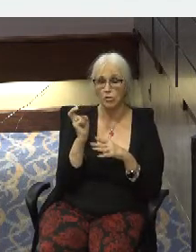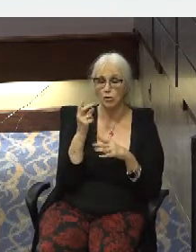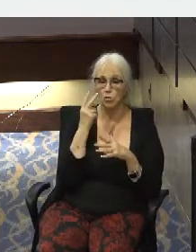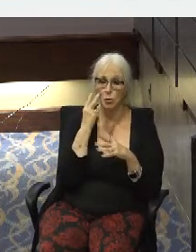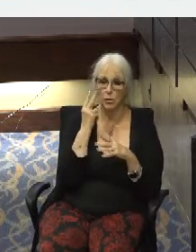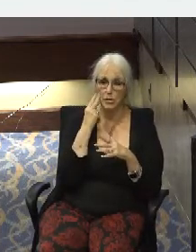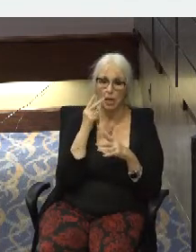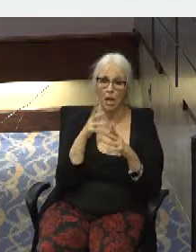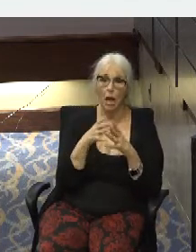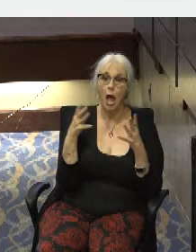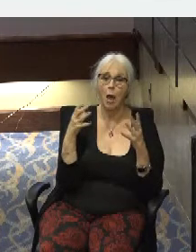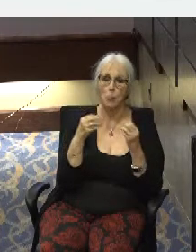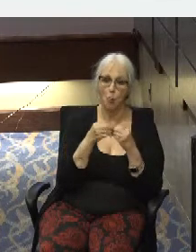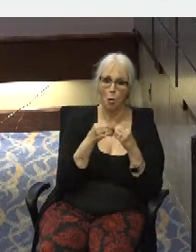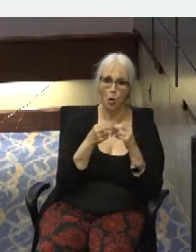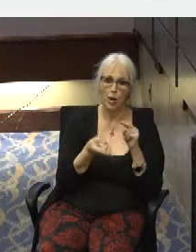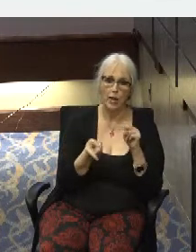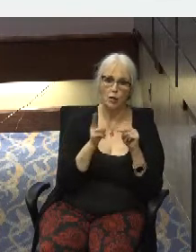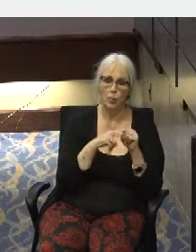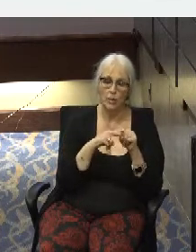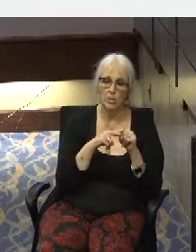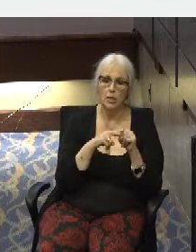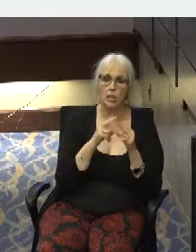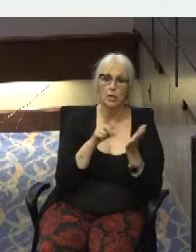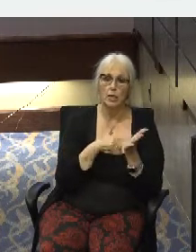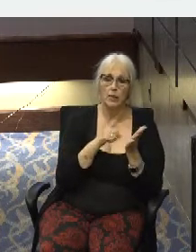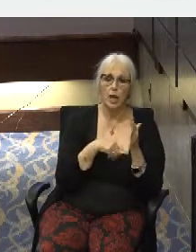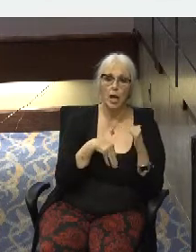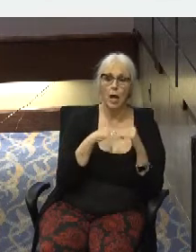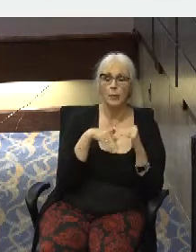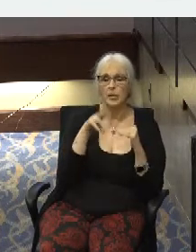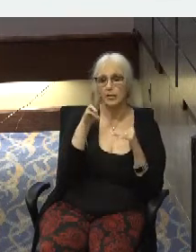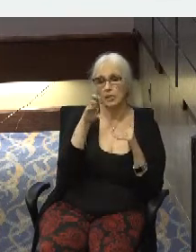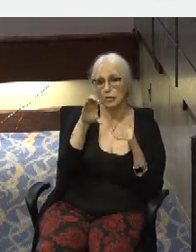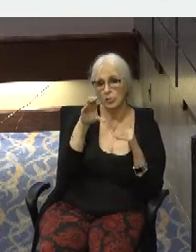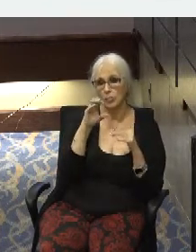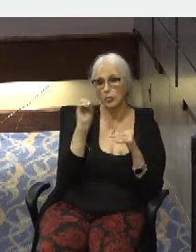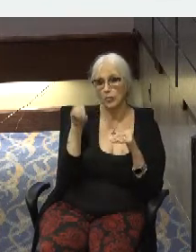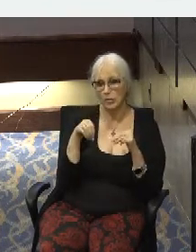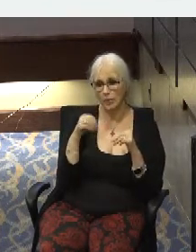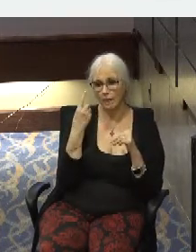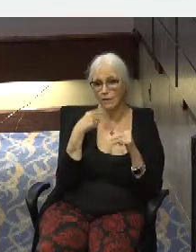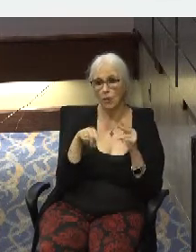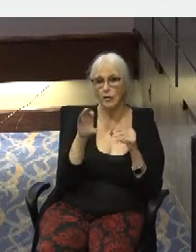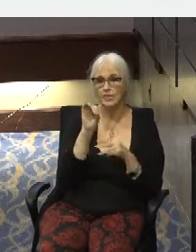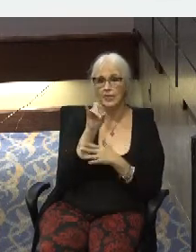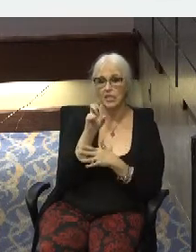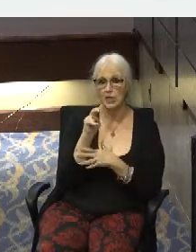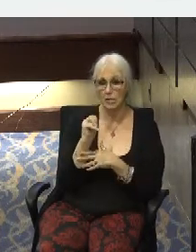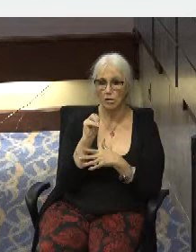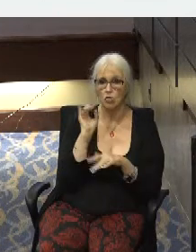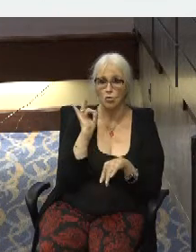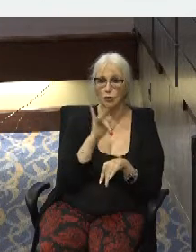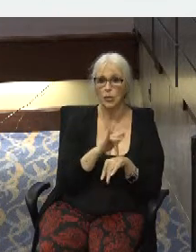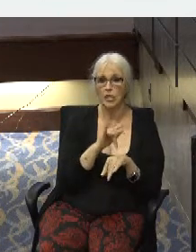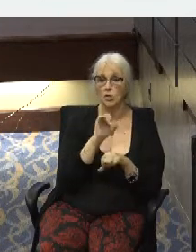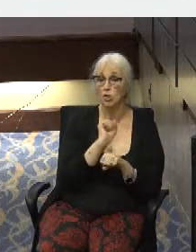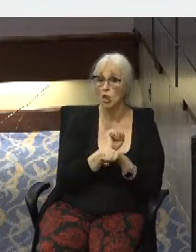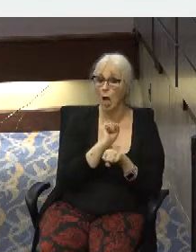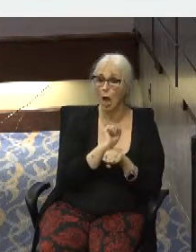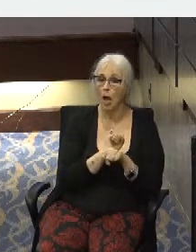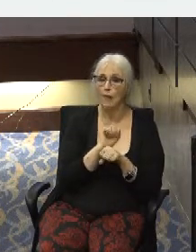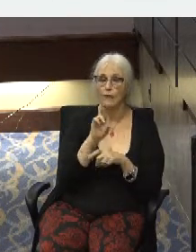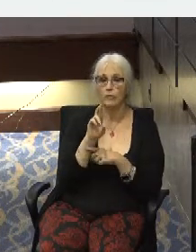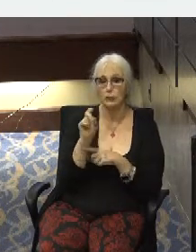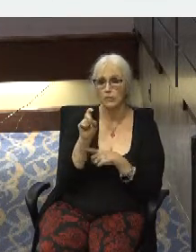a much more drastic increase, sometimes up to 600% for citizens and riders to reach jobs, pharmacies,